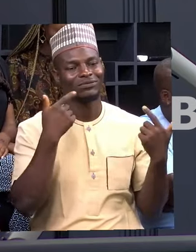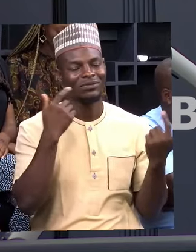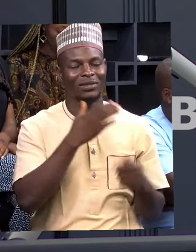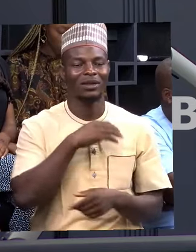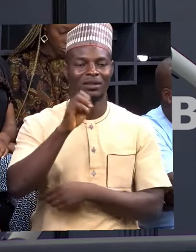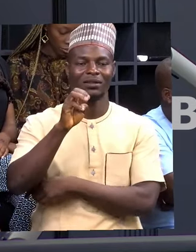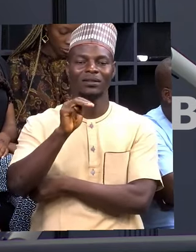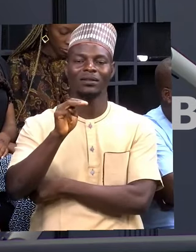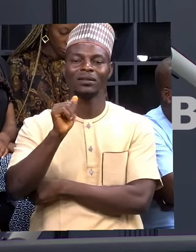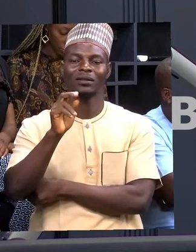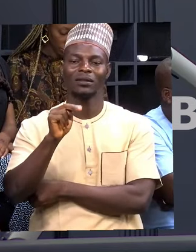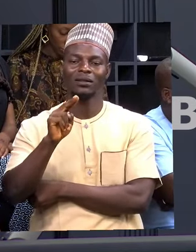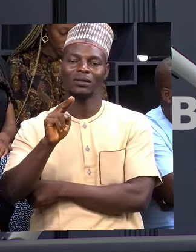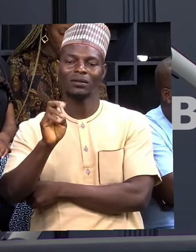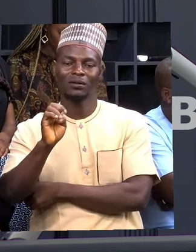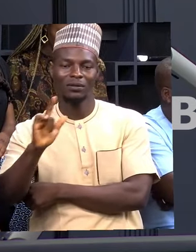Emmanuel